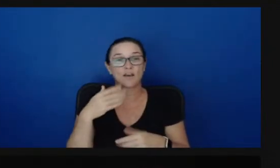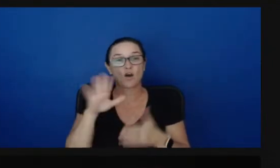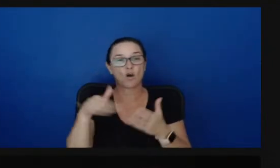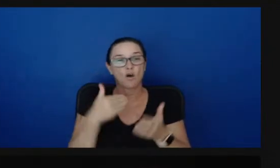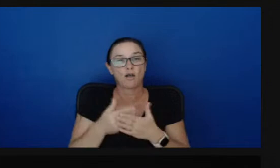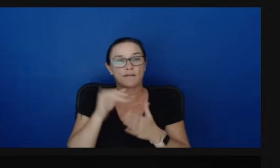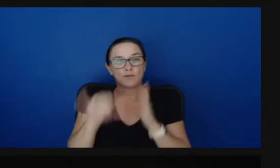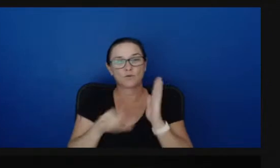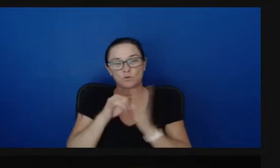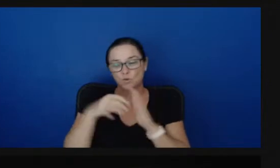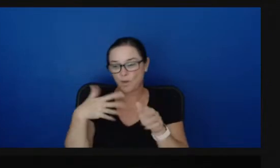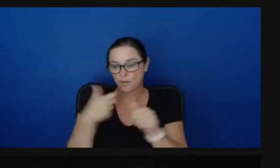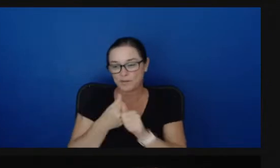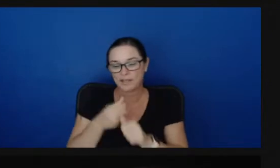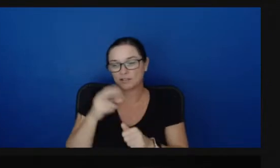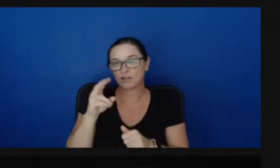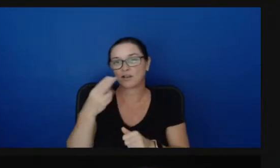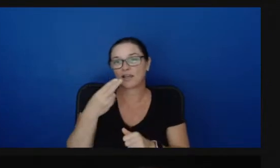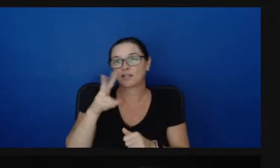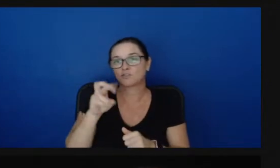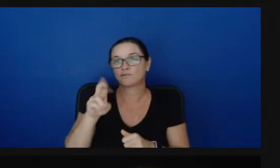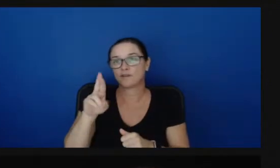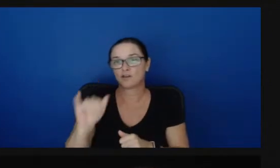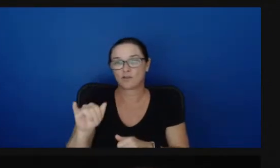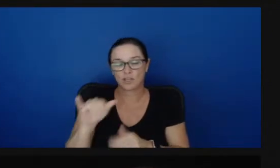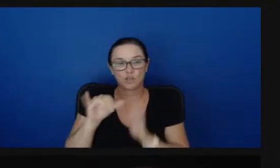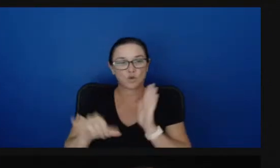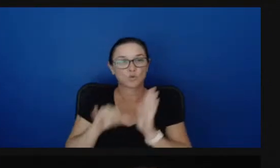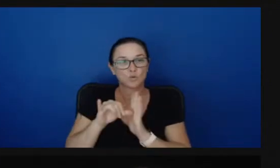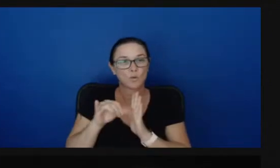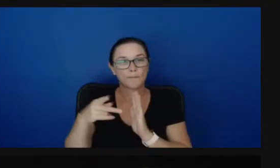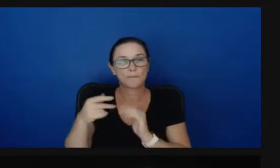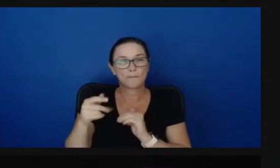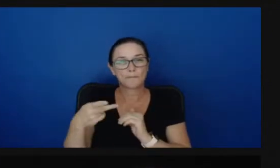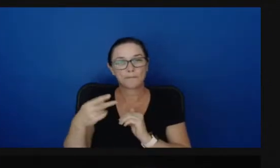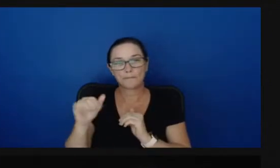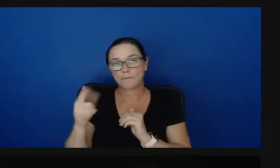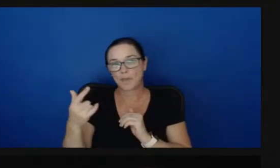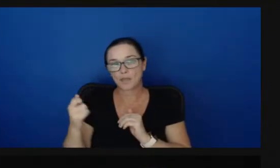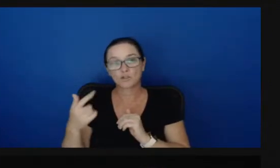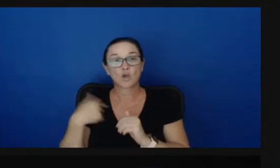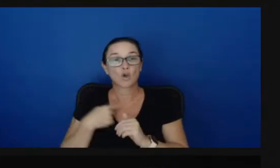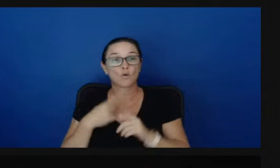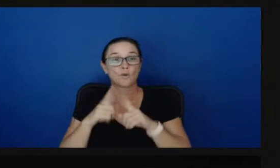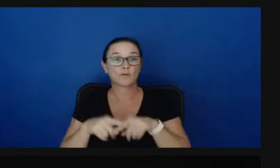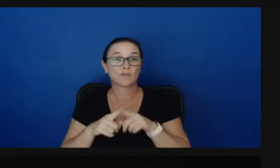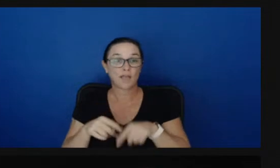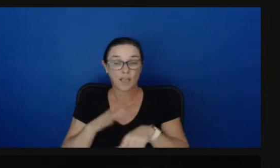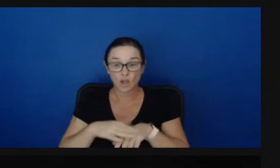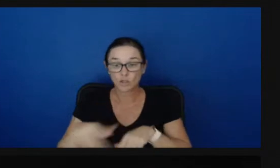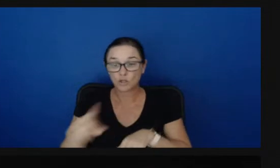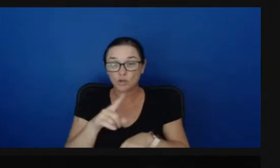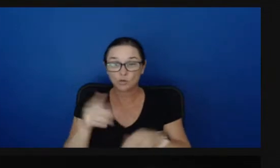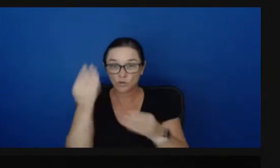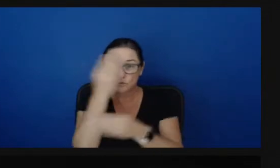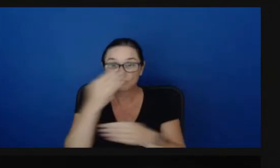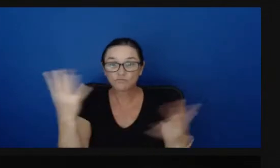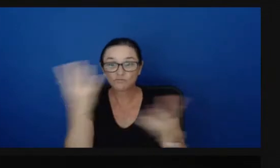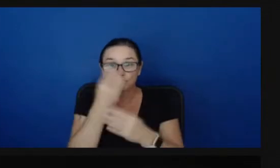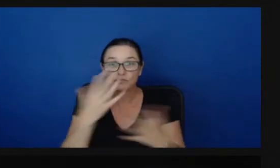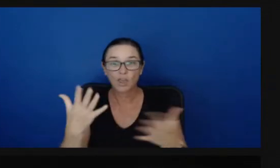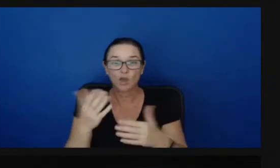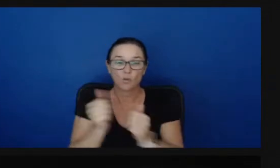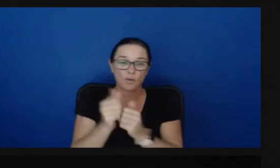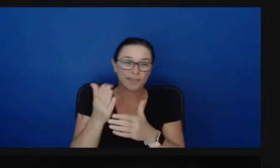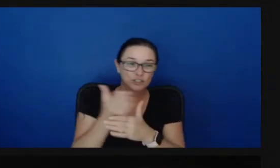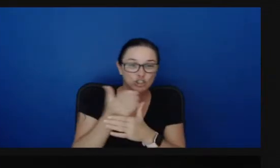HVerry. That is our YouTube page. We rely on viewers like you to help get this information out there, the shares and